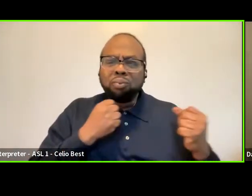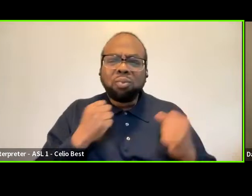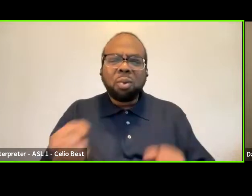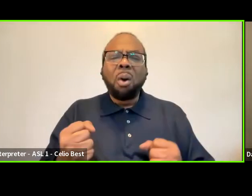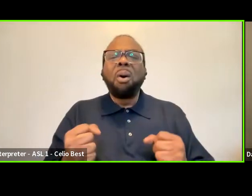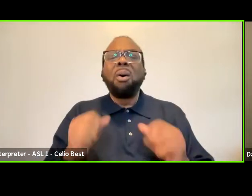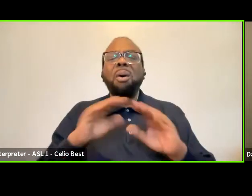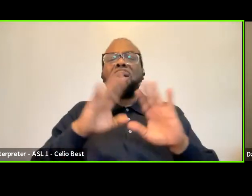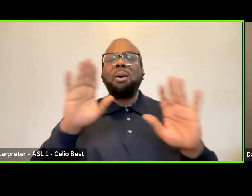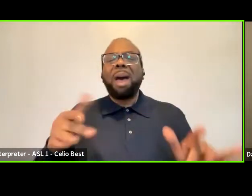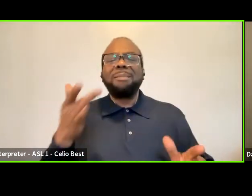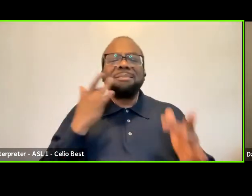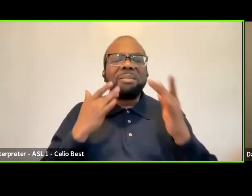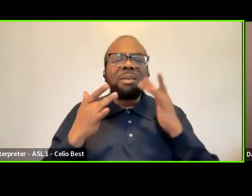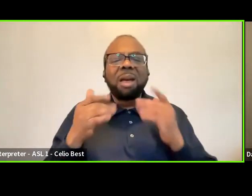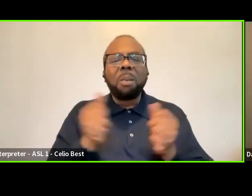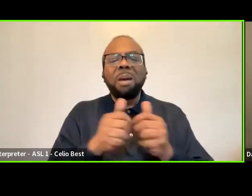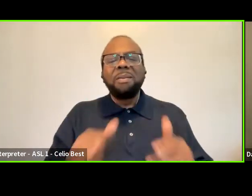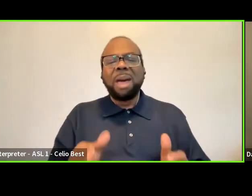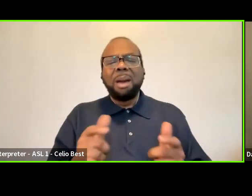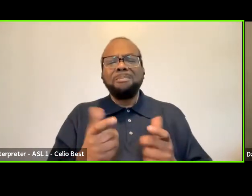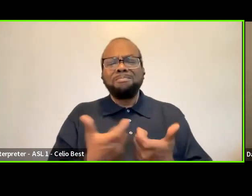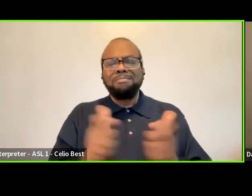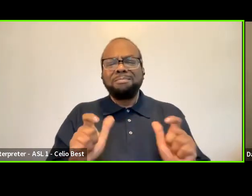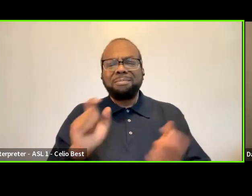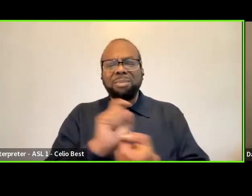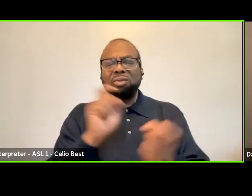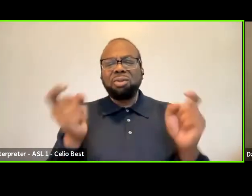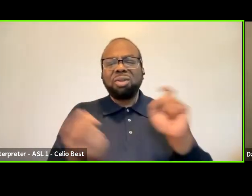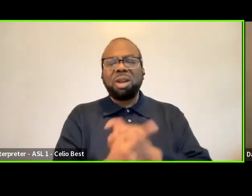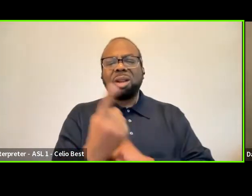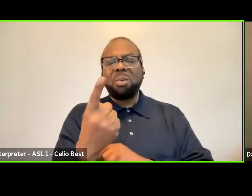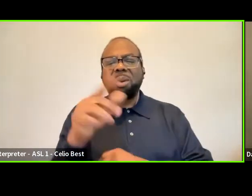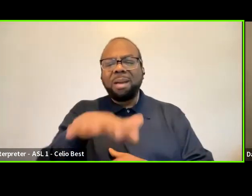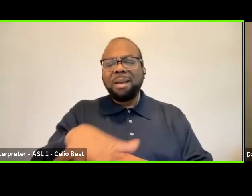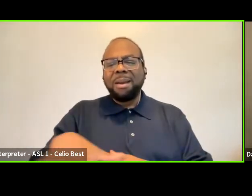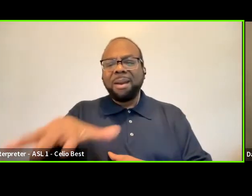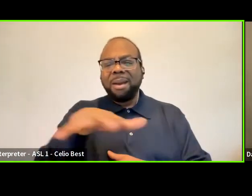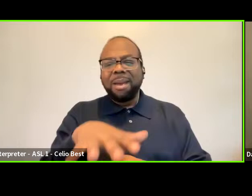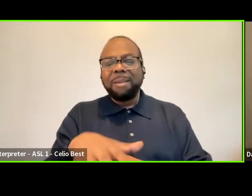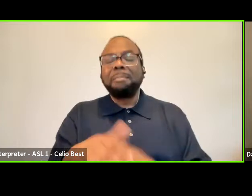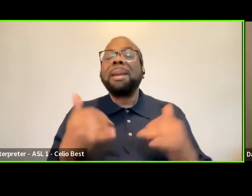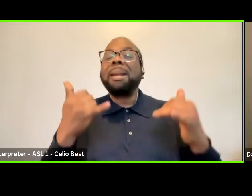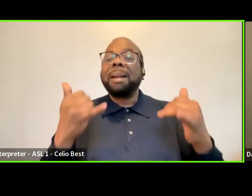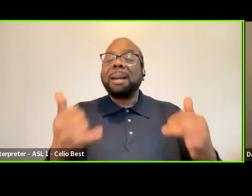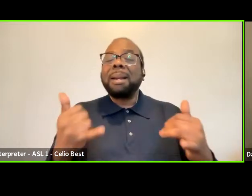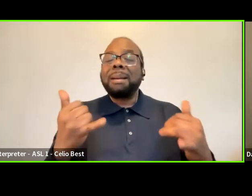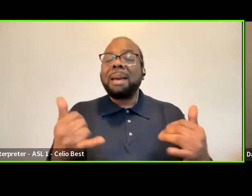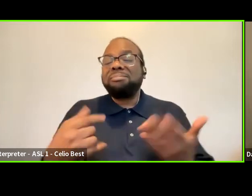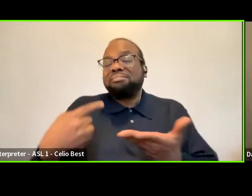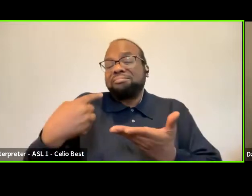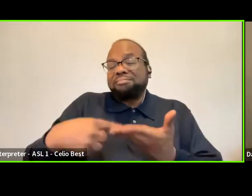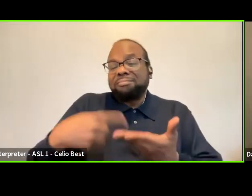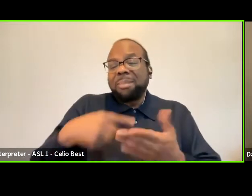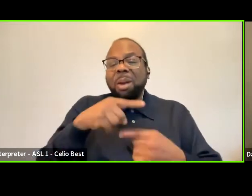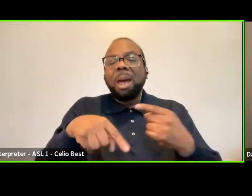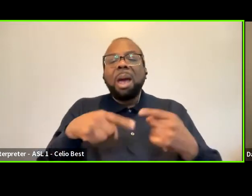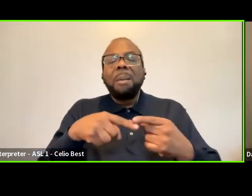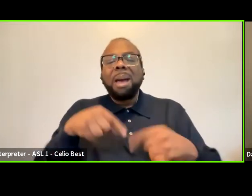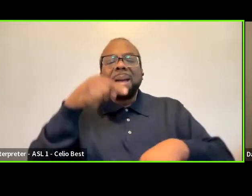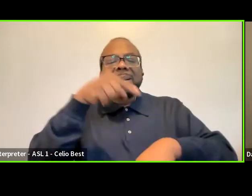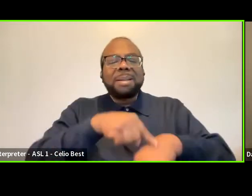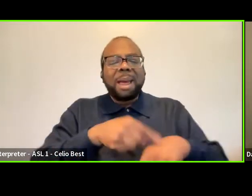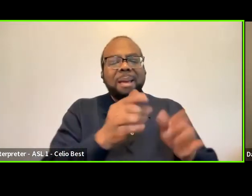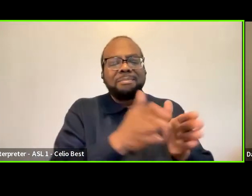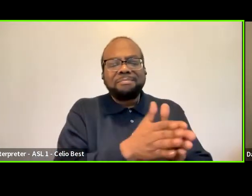dramatic change in any one neighborhood. Now, let's just talk for a minute about timelines, and then I'm going to turn it